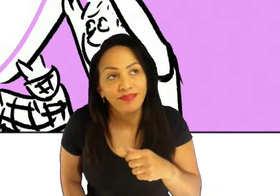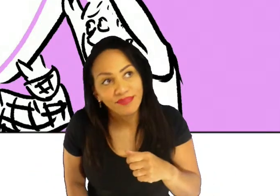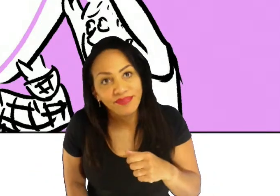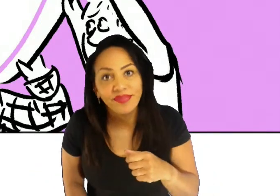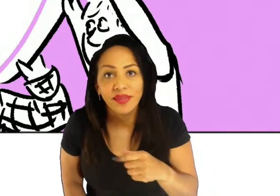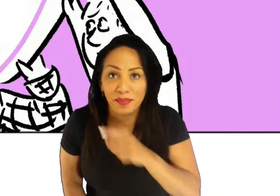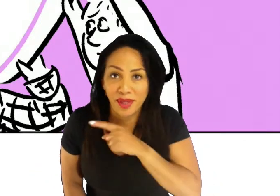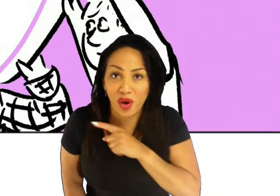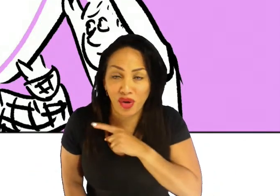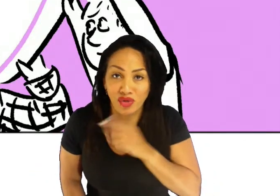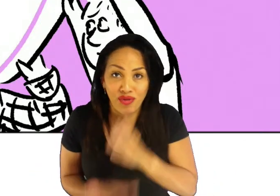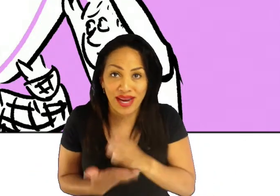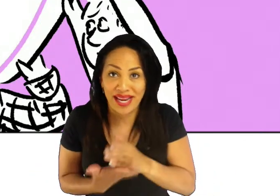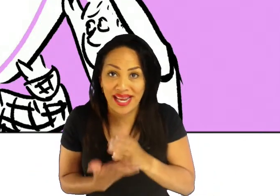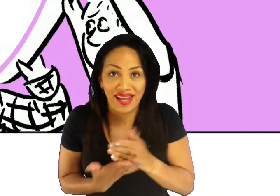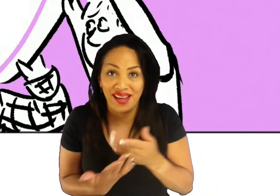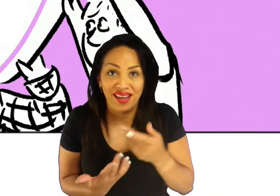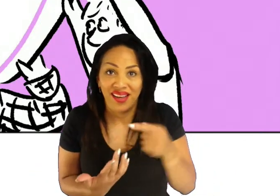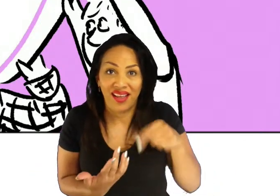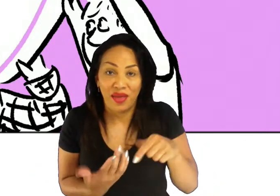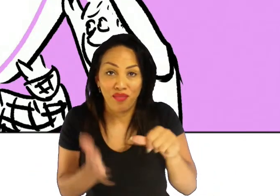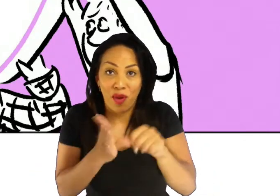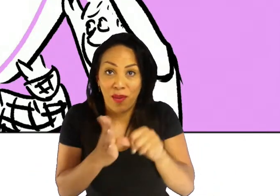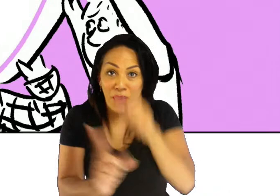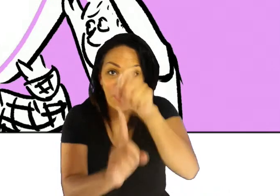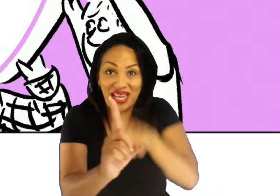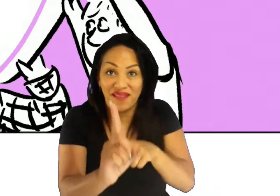lot. That is also there. But